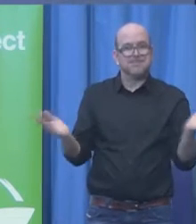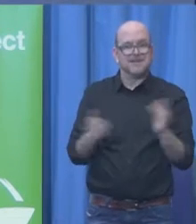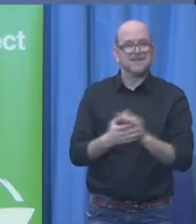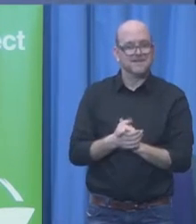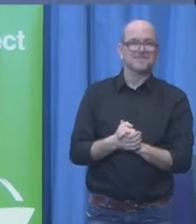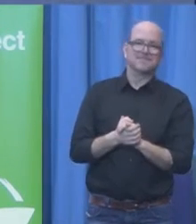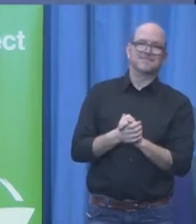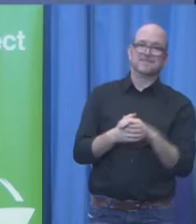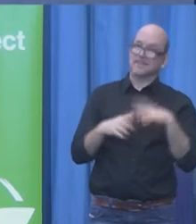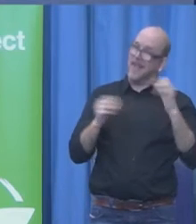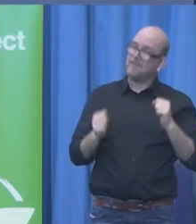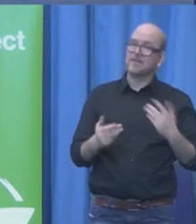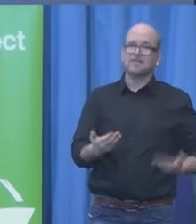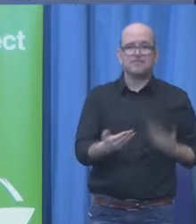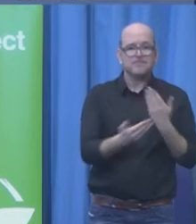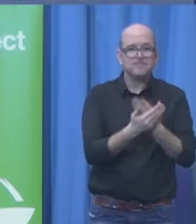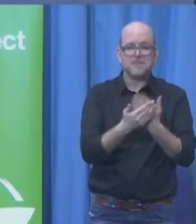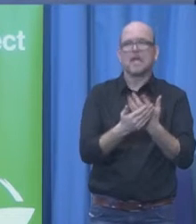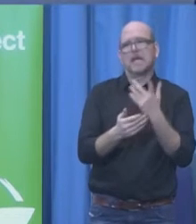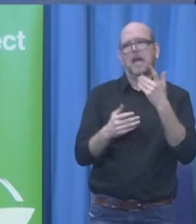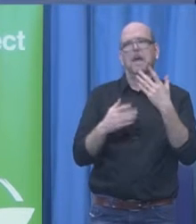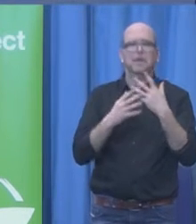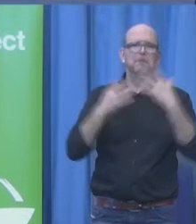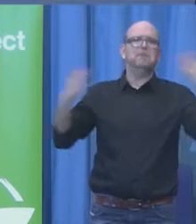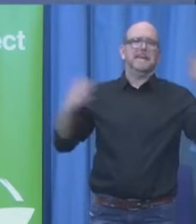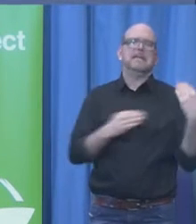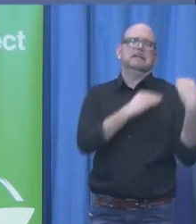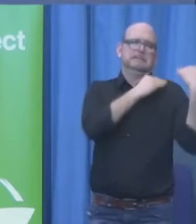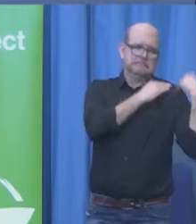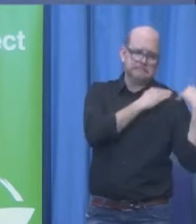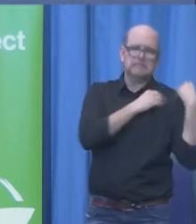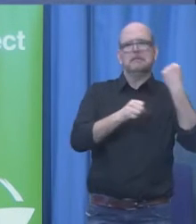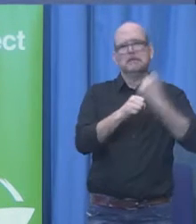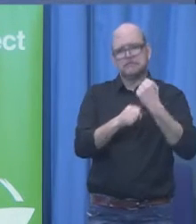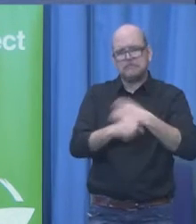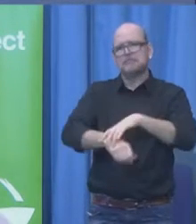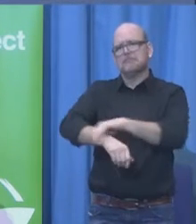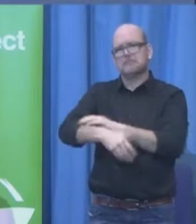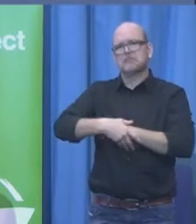achieve a common goal of improving the employment situation.